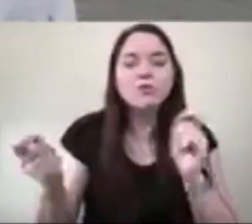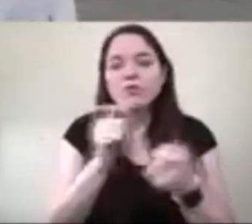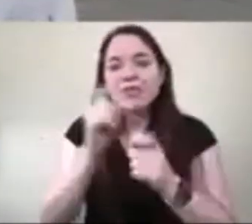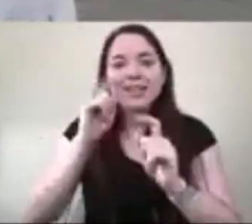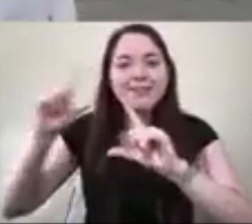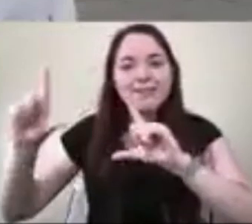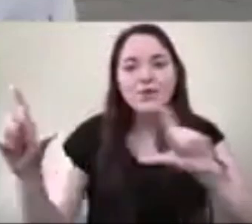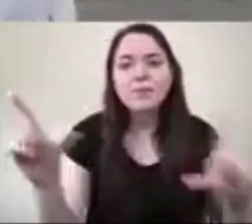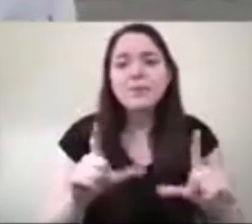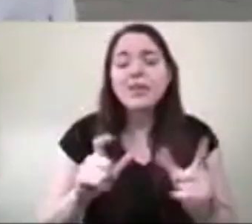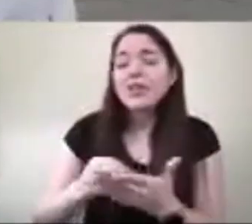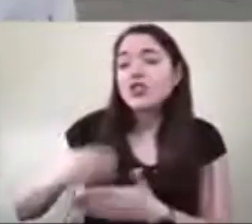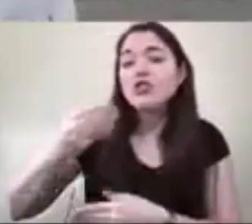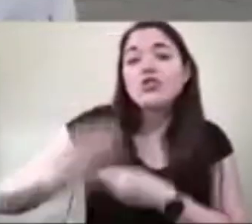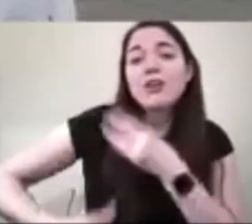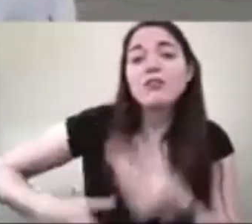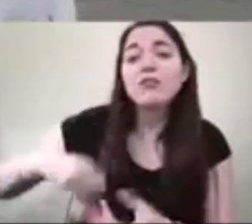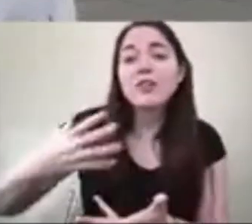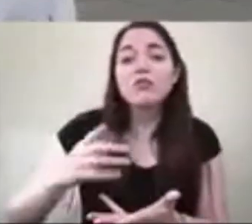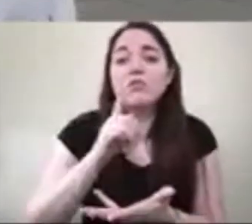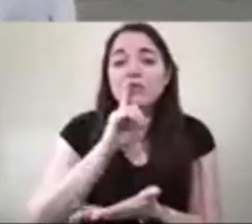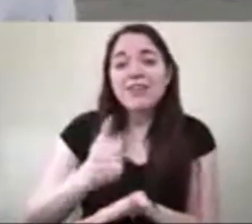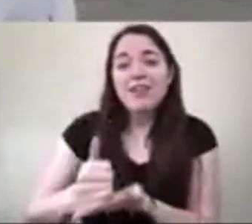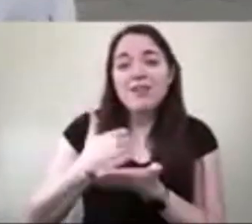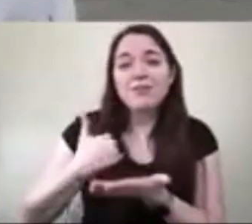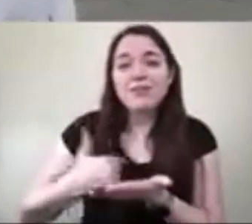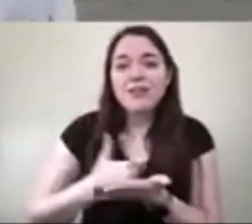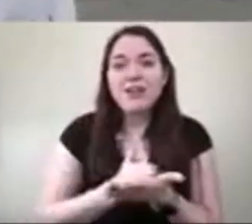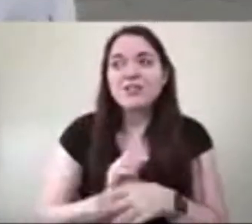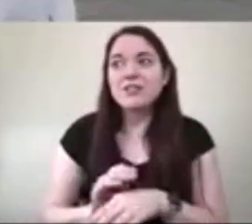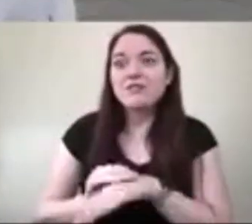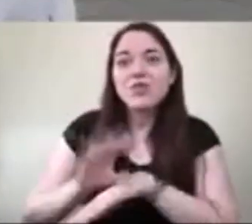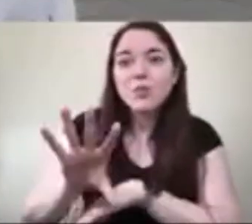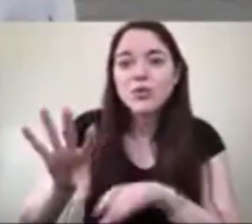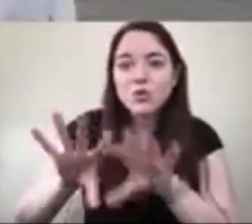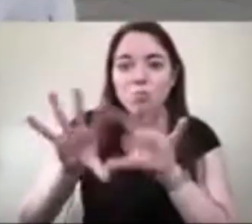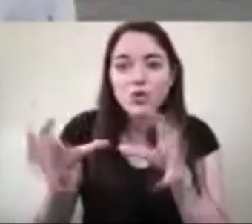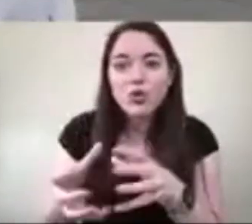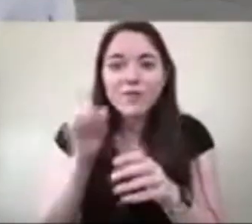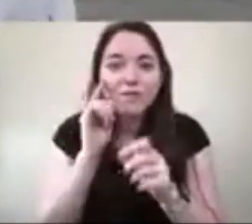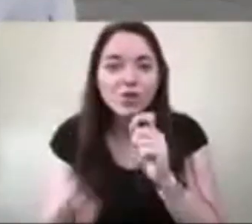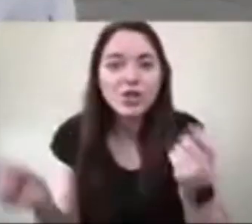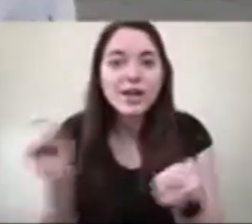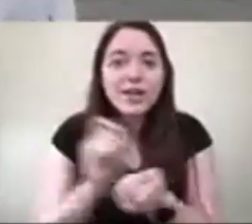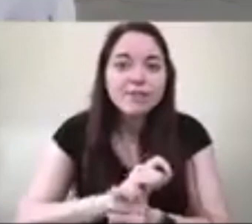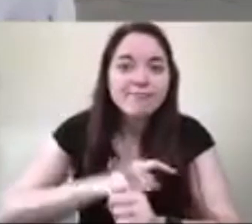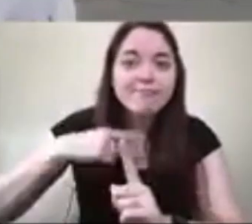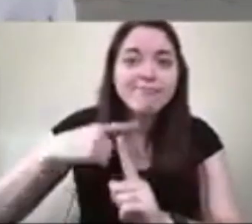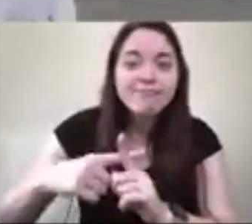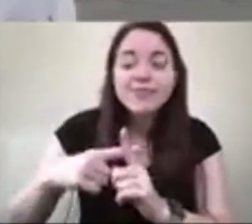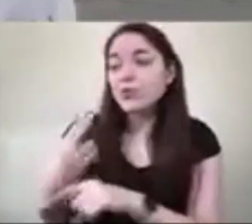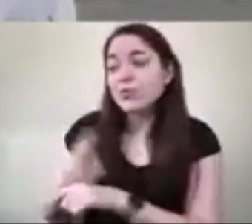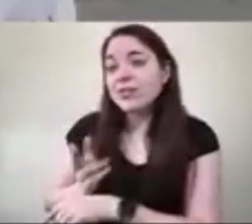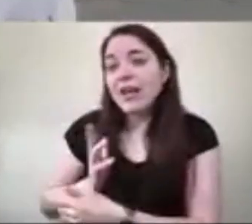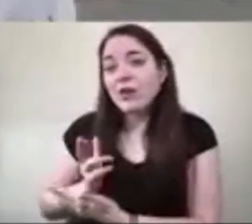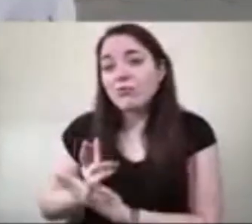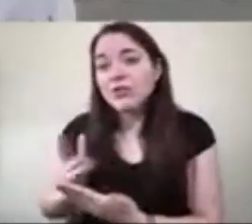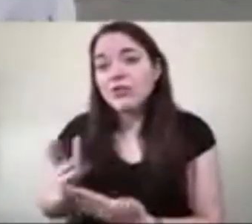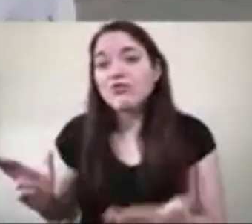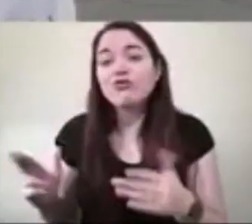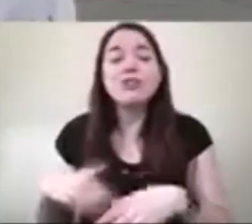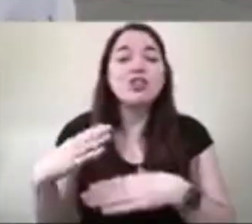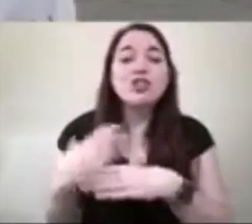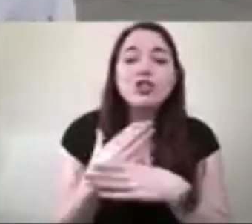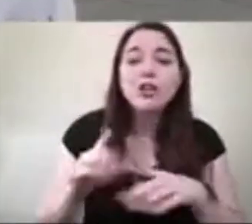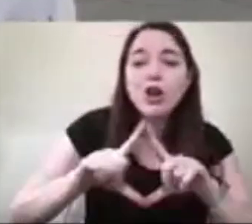part of going into the world to make that positive difference, which we seek to do through resources and the share card and being a